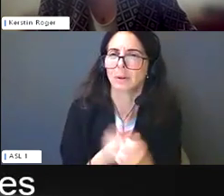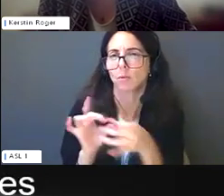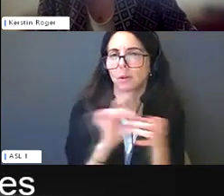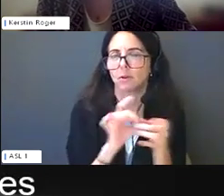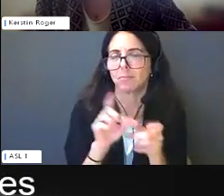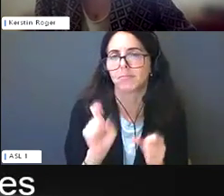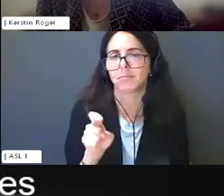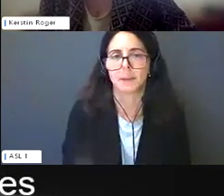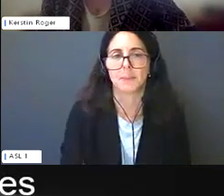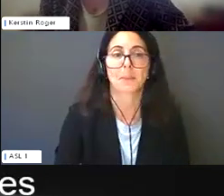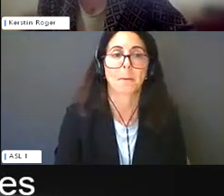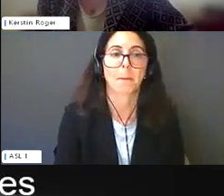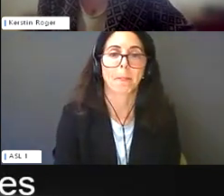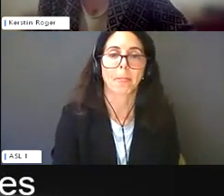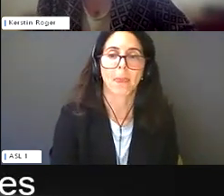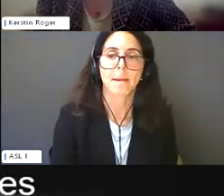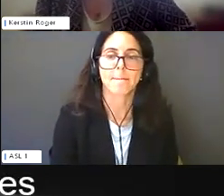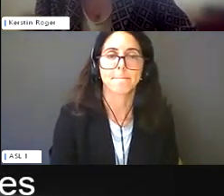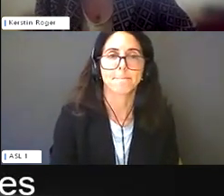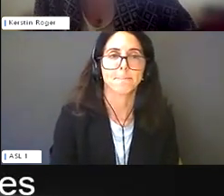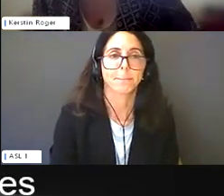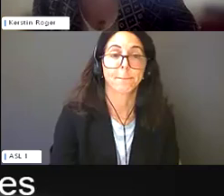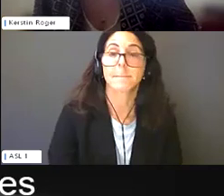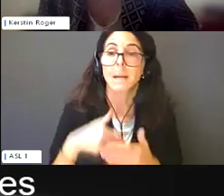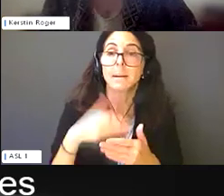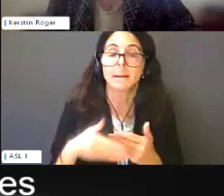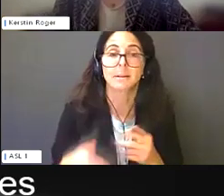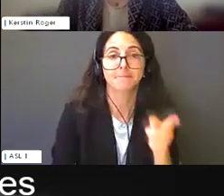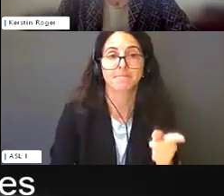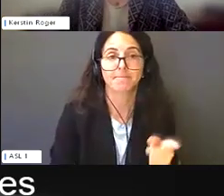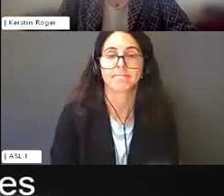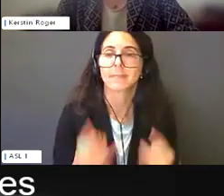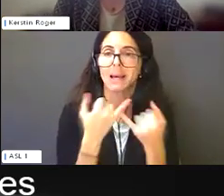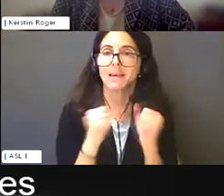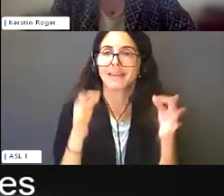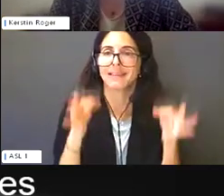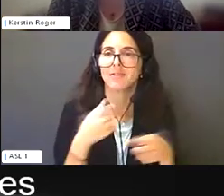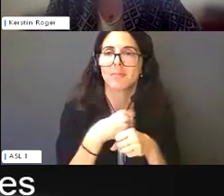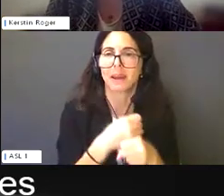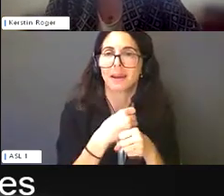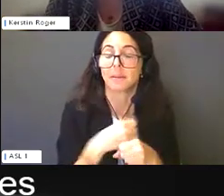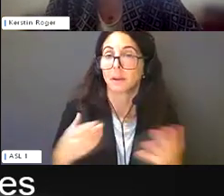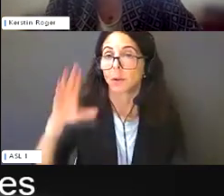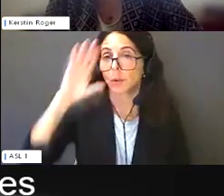So I'll ask for the next slide, autonomous decision making. We can run the risk of